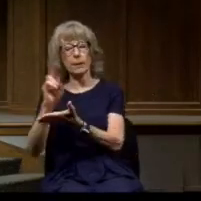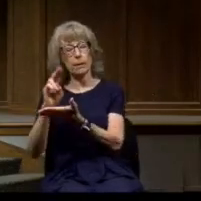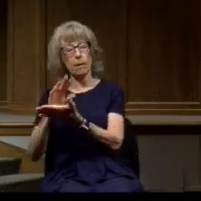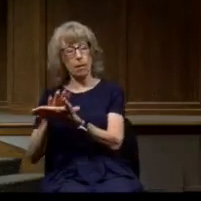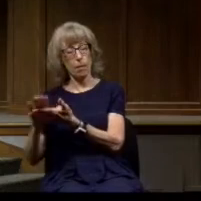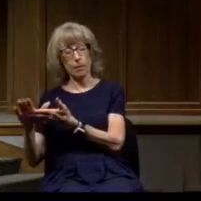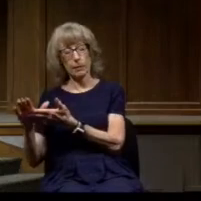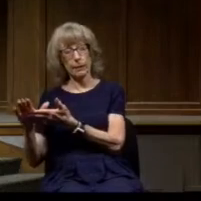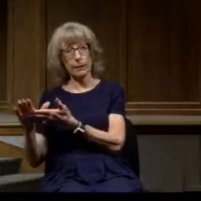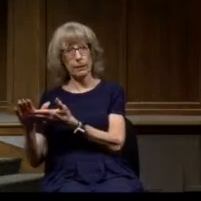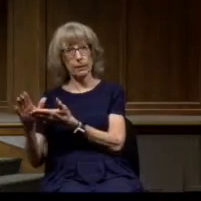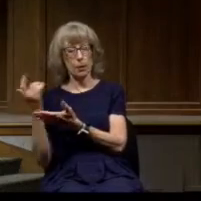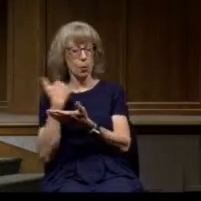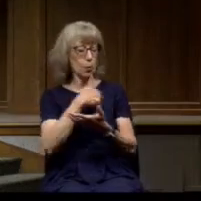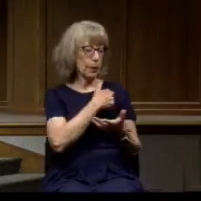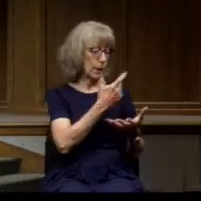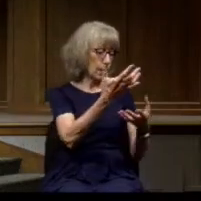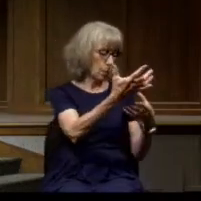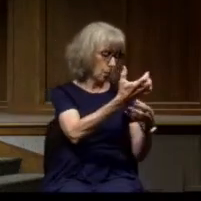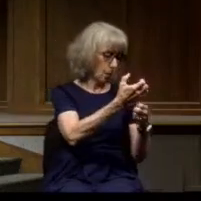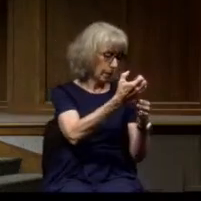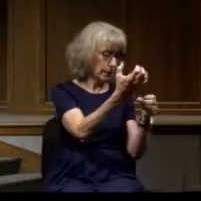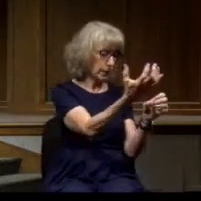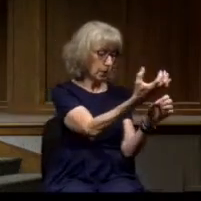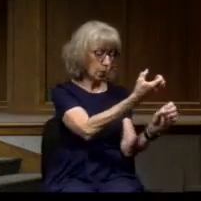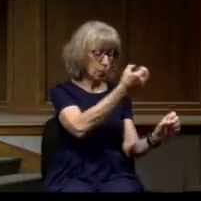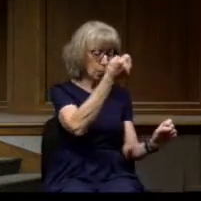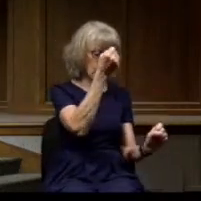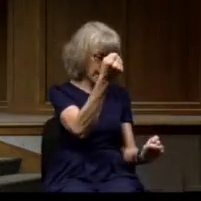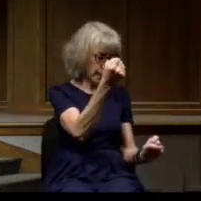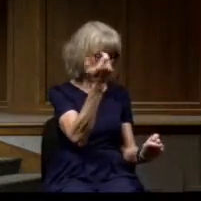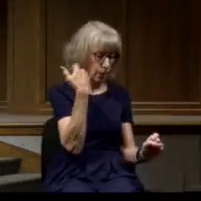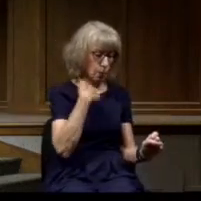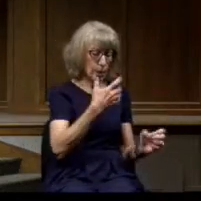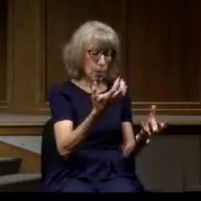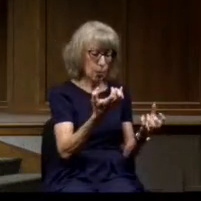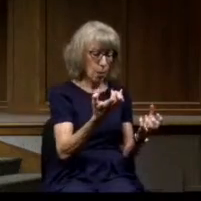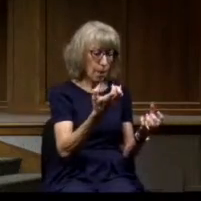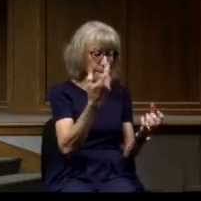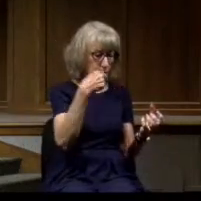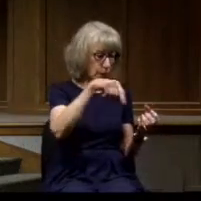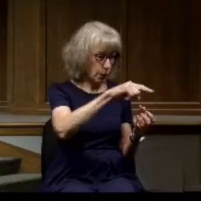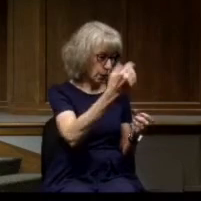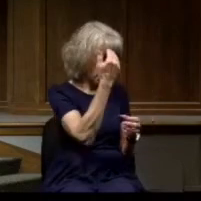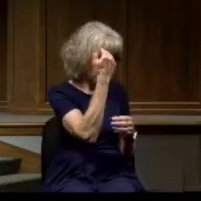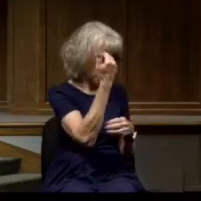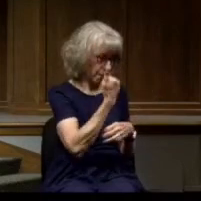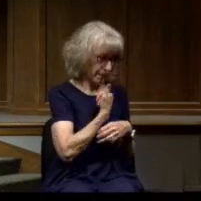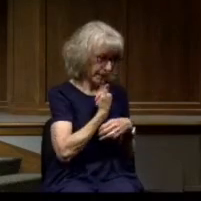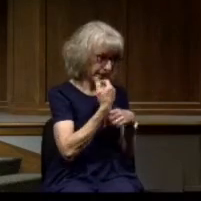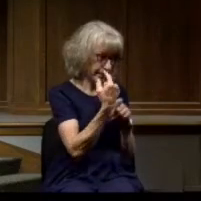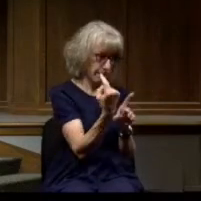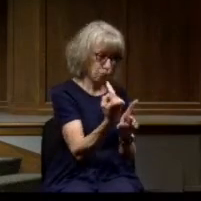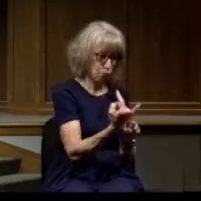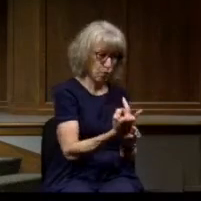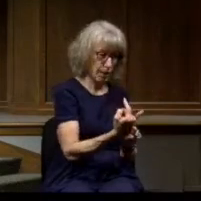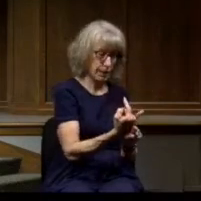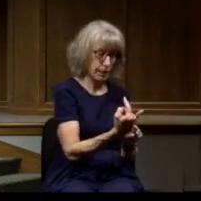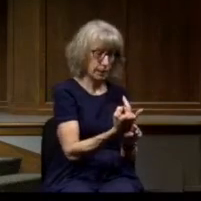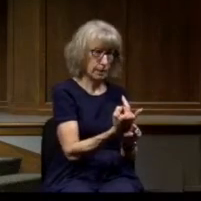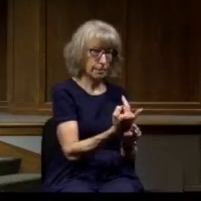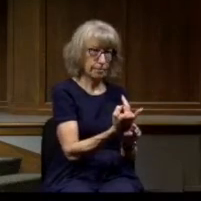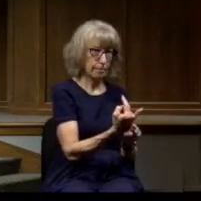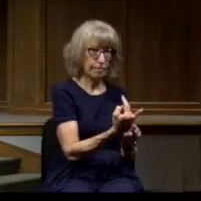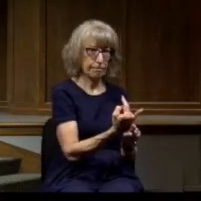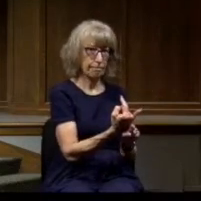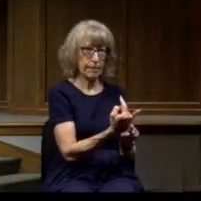so badly want to win. We so badly want to be right that we do it at the expense of other people. And Paul's saying that's not